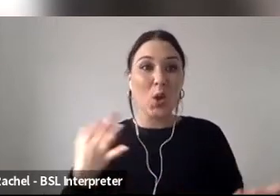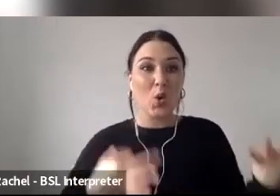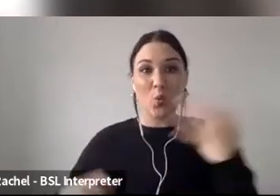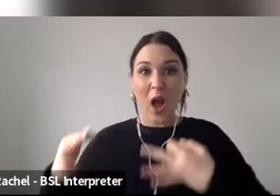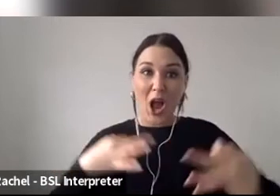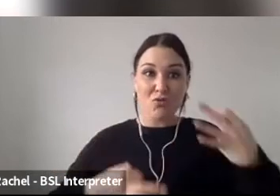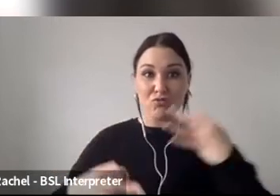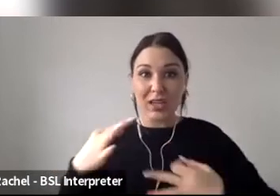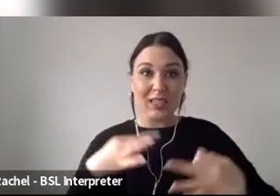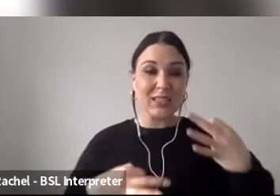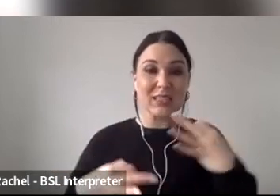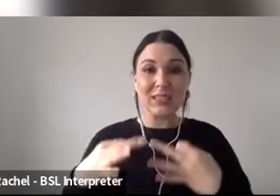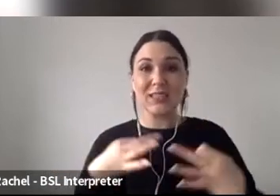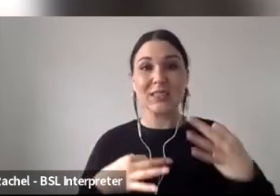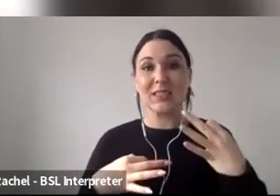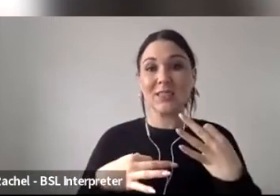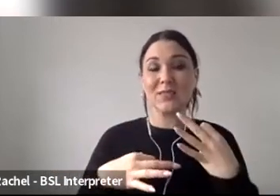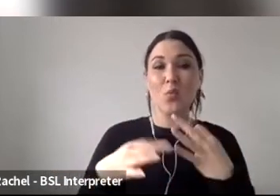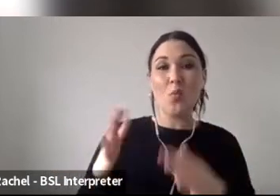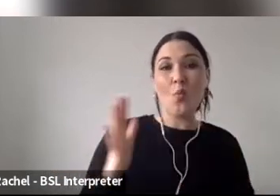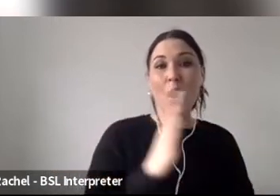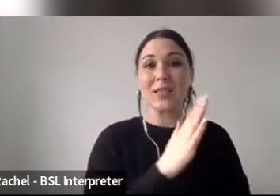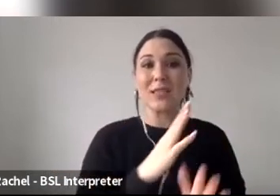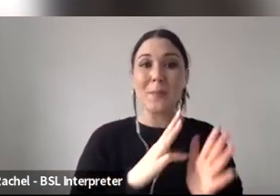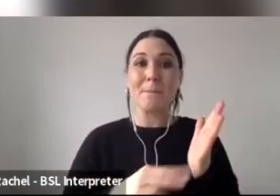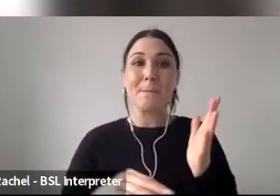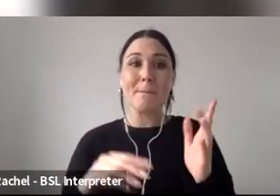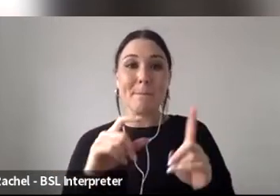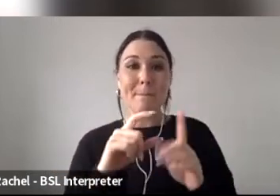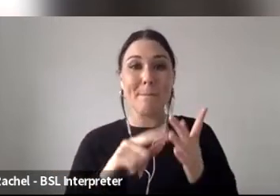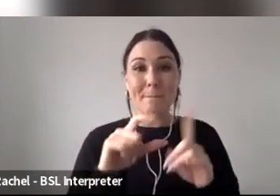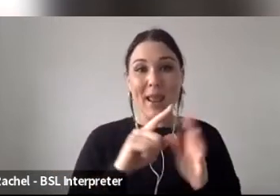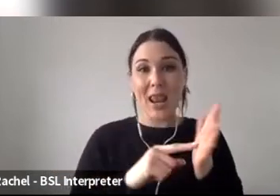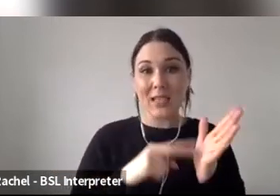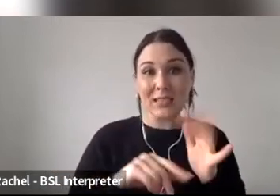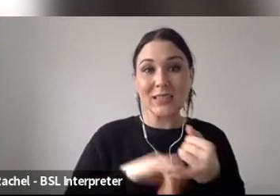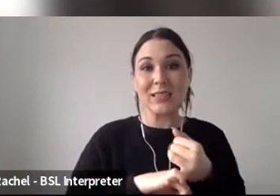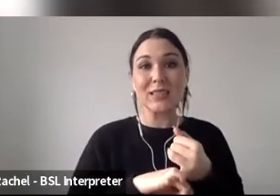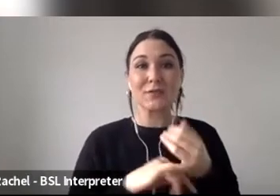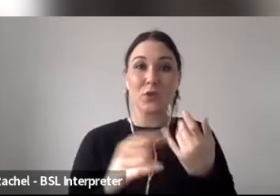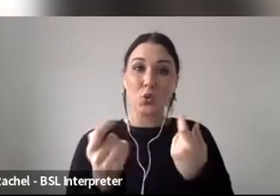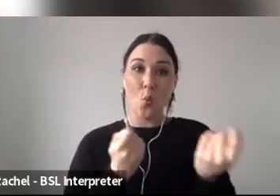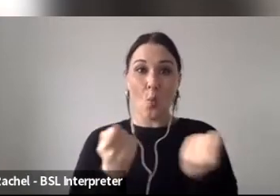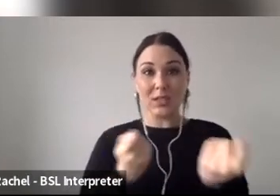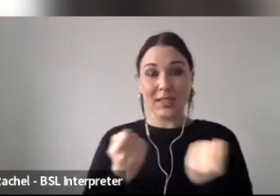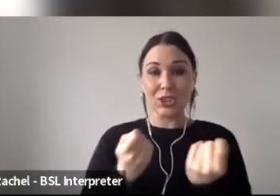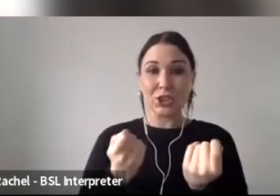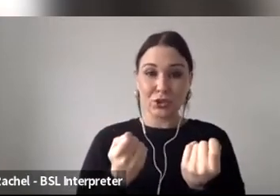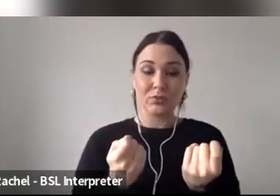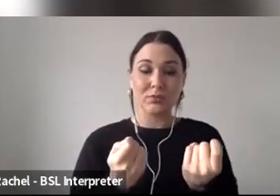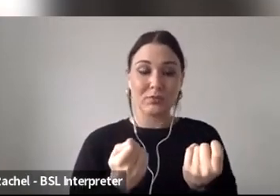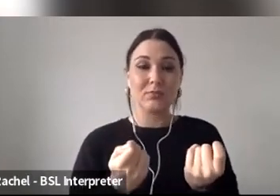comes in for Warwickshire or for the West Midlands will come to me as the county coordinator, and then I'll